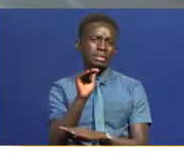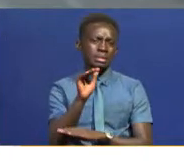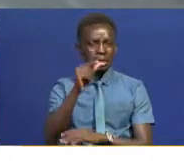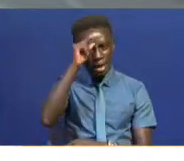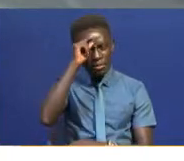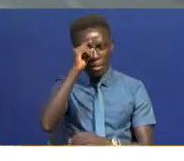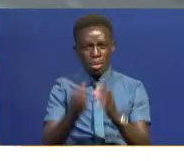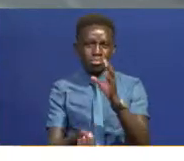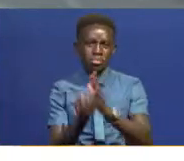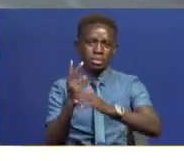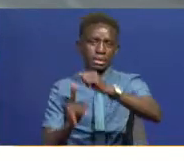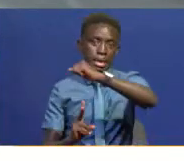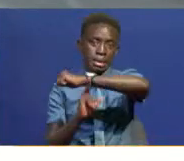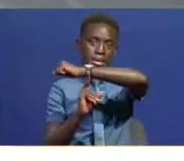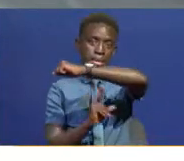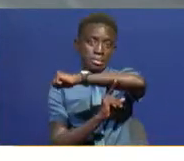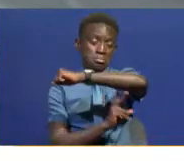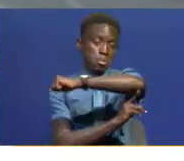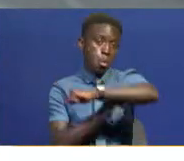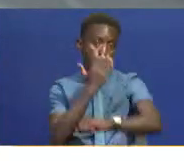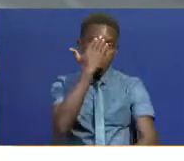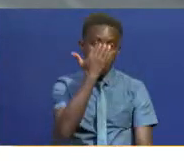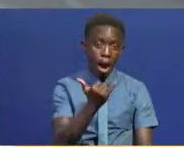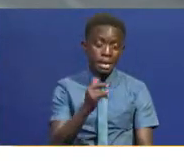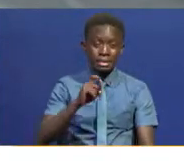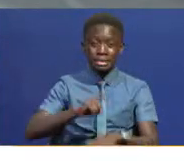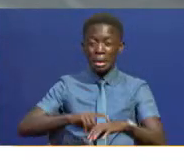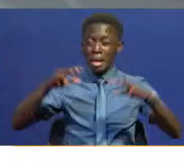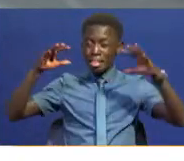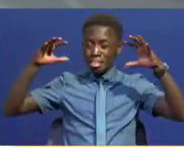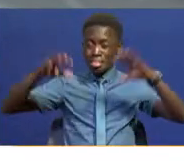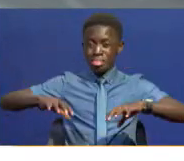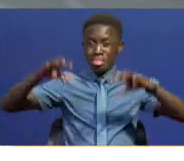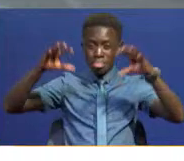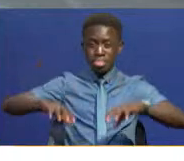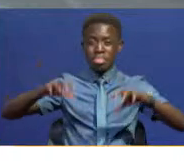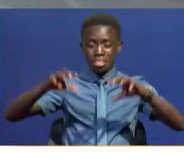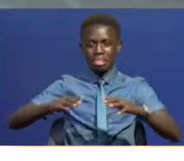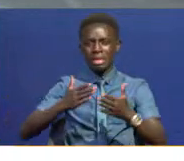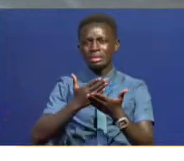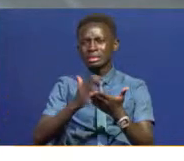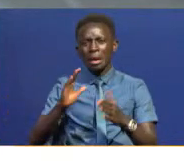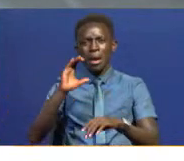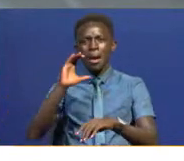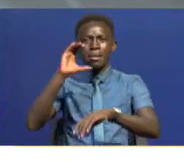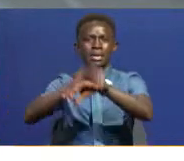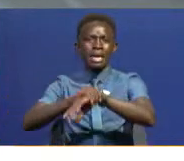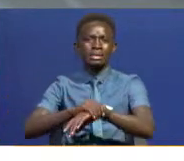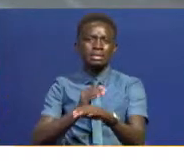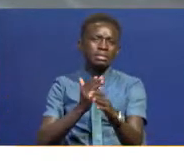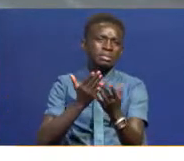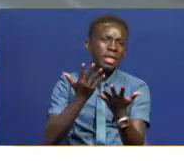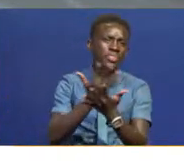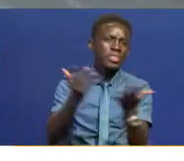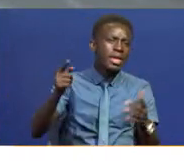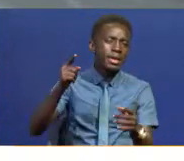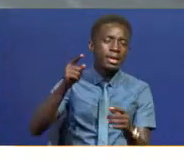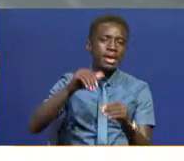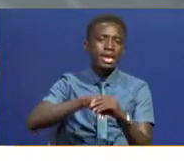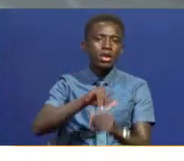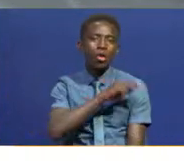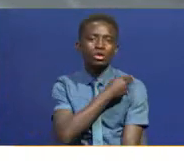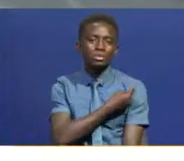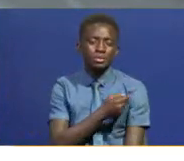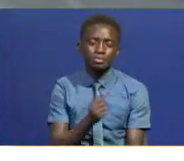The residents say when it rains, they are unable to access services, especially at Lopideng Sub-County Hospital.